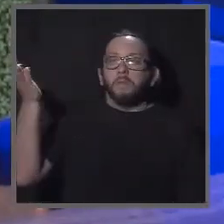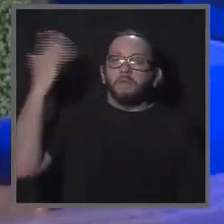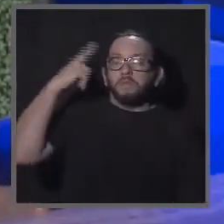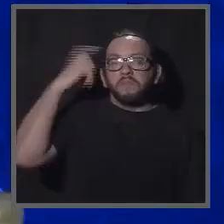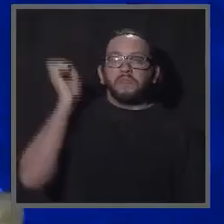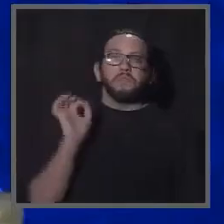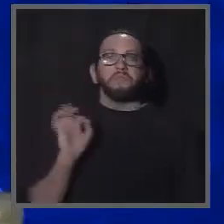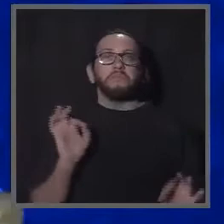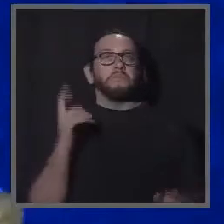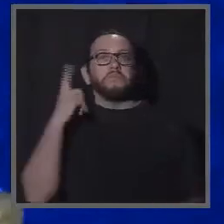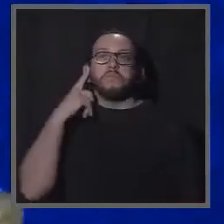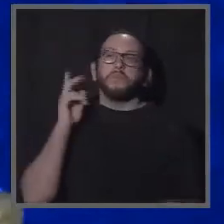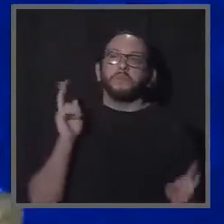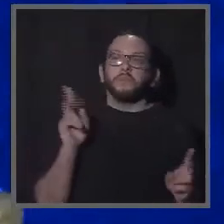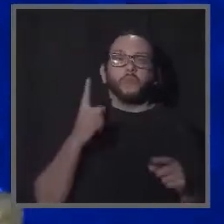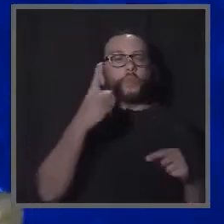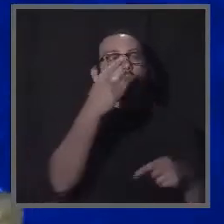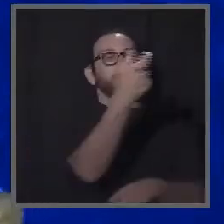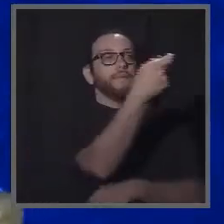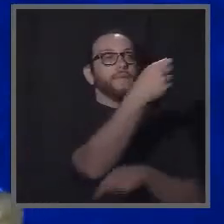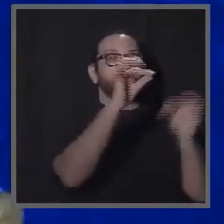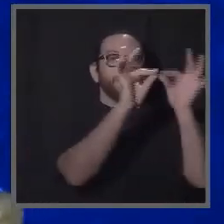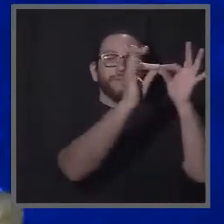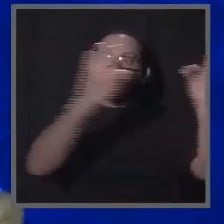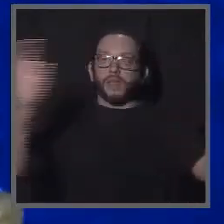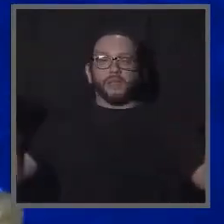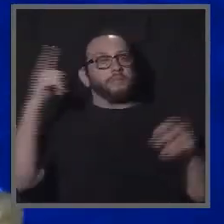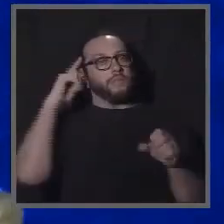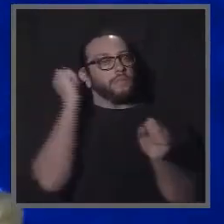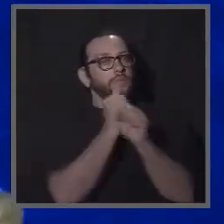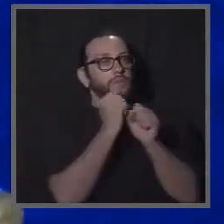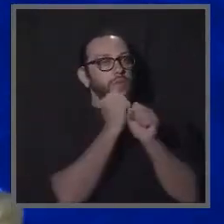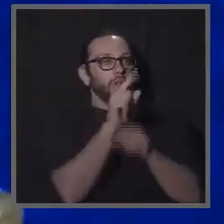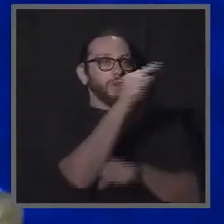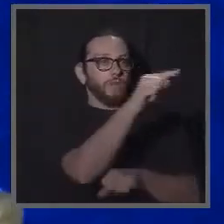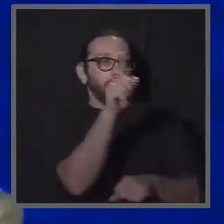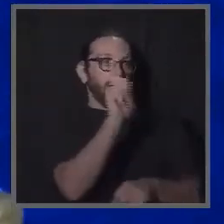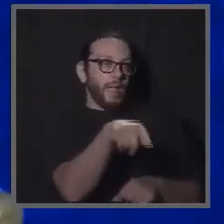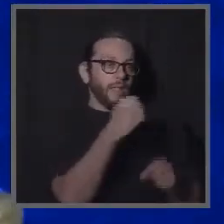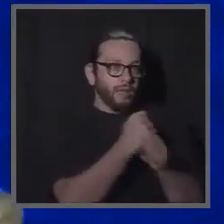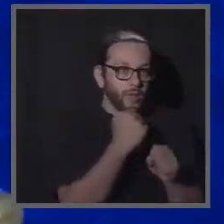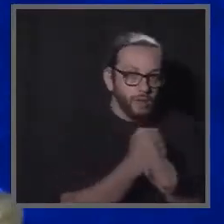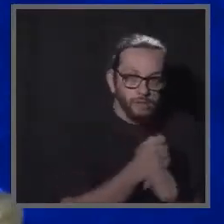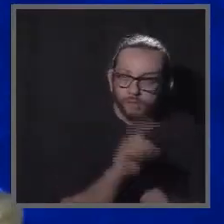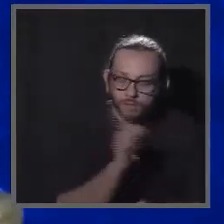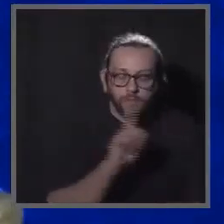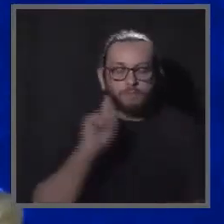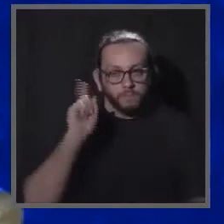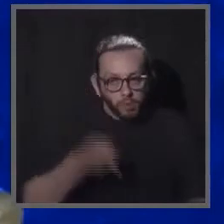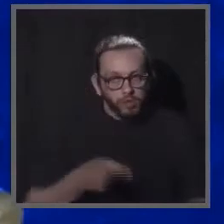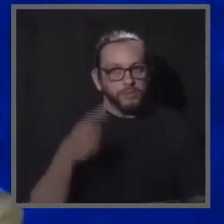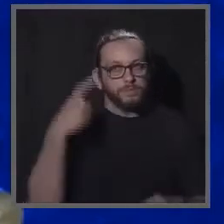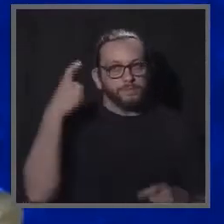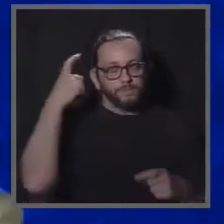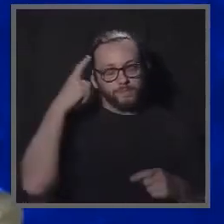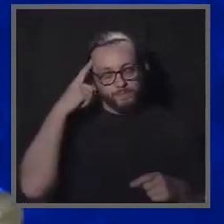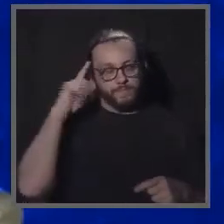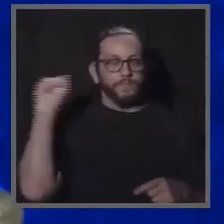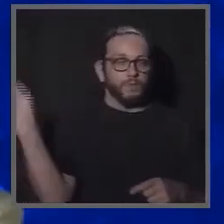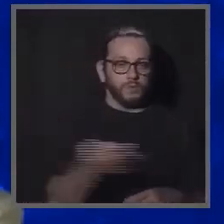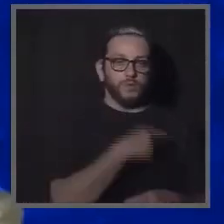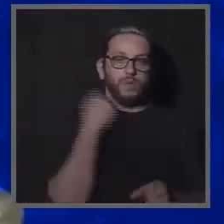work this manner or not. I think it's mandatory that we work across policy